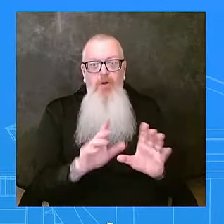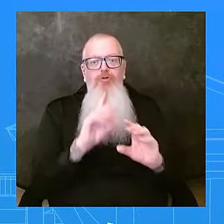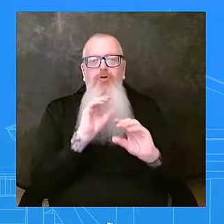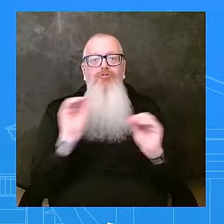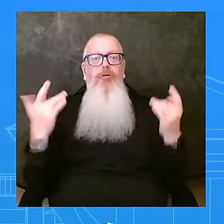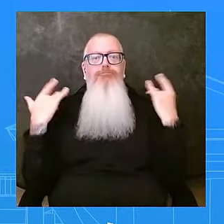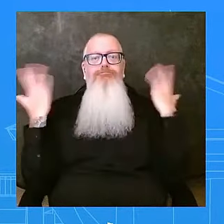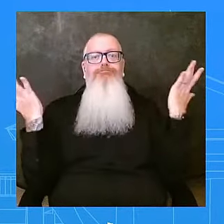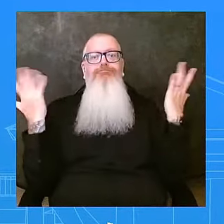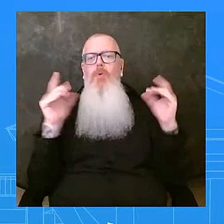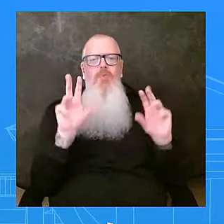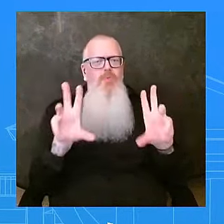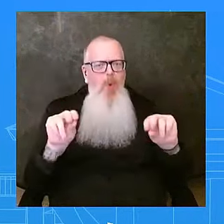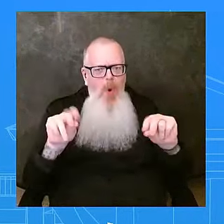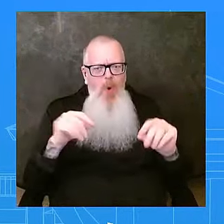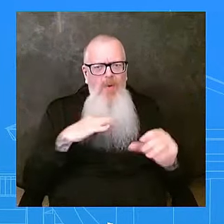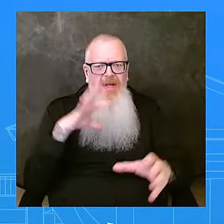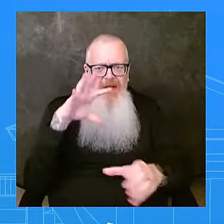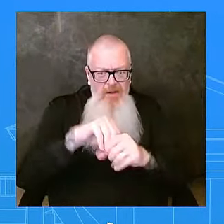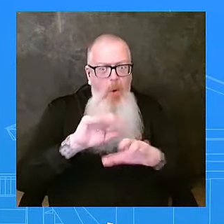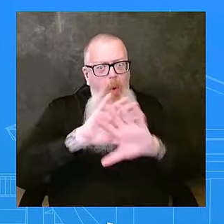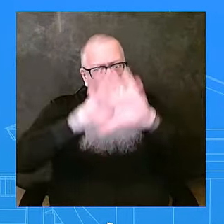in the main, we were able to get